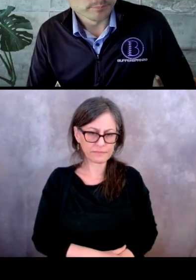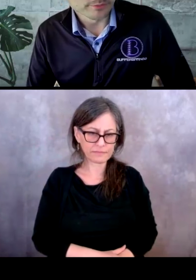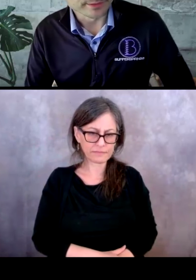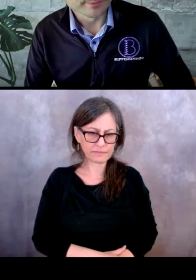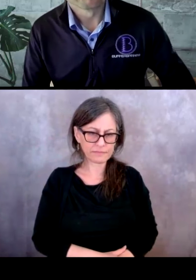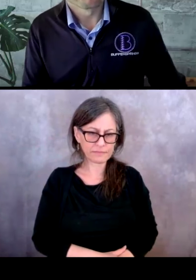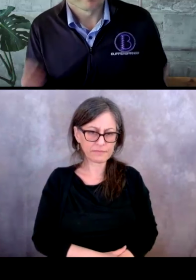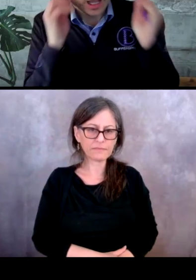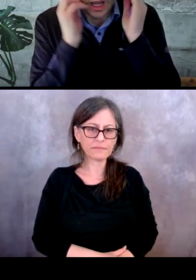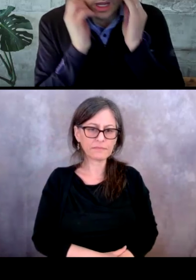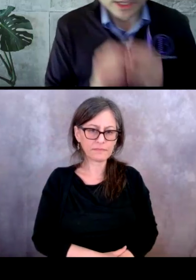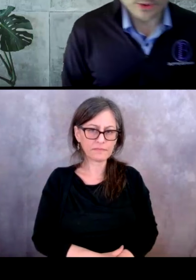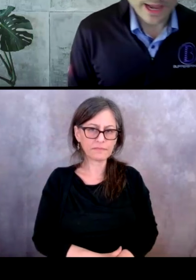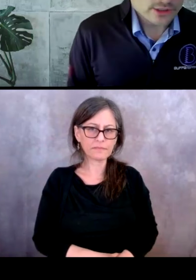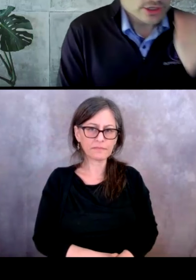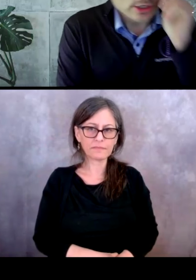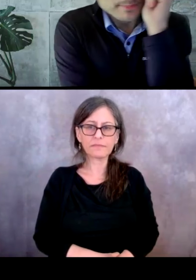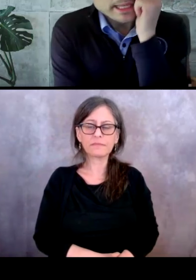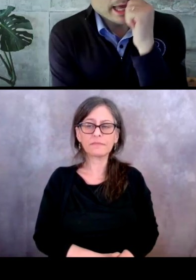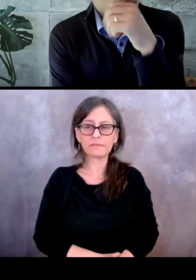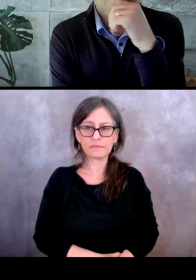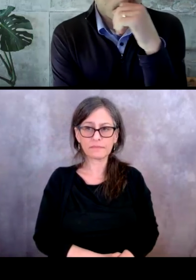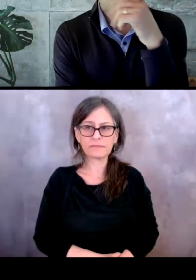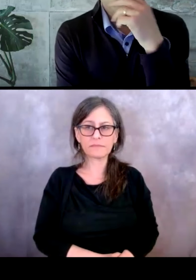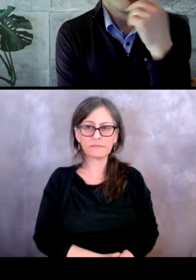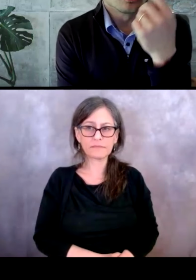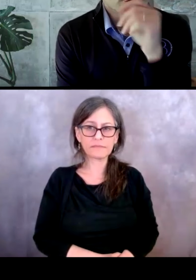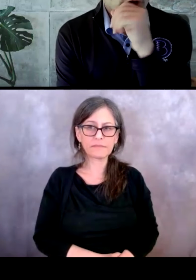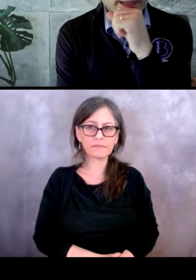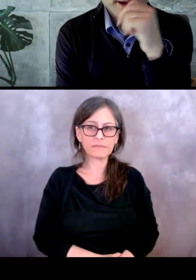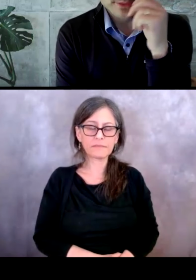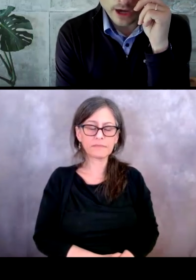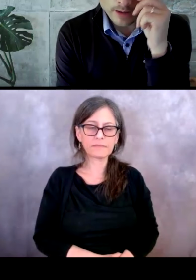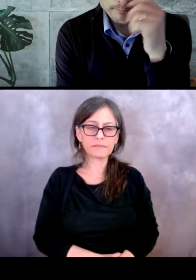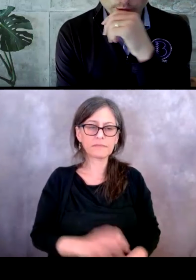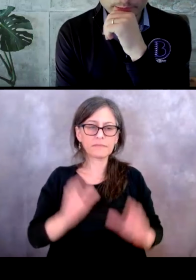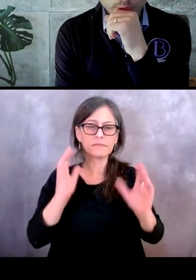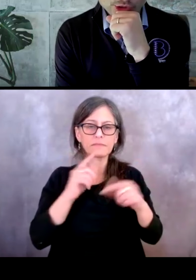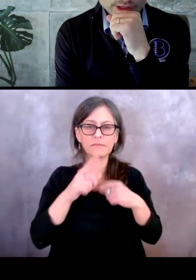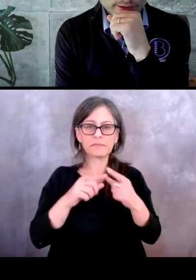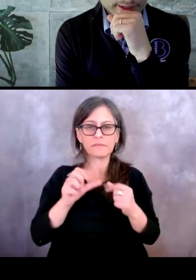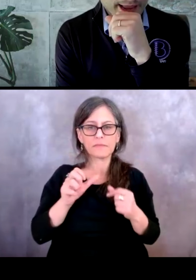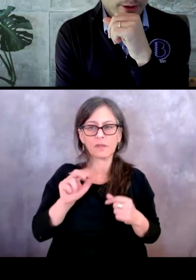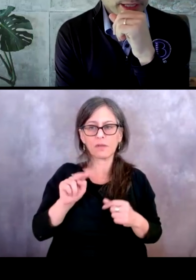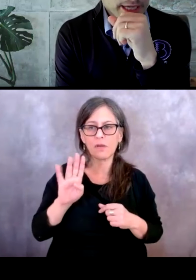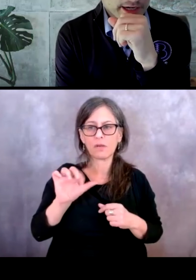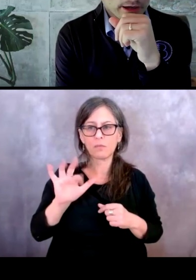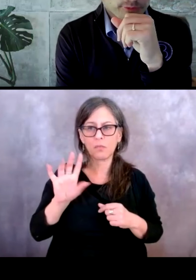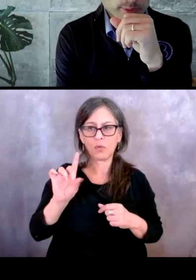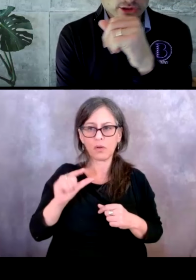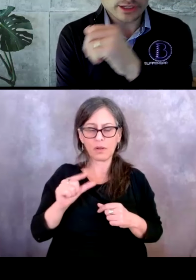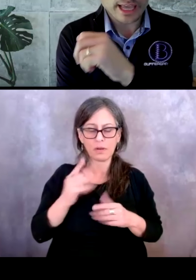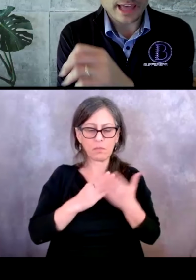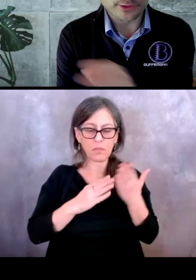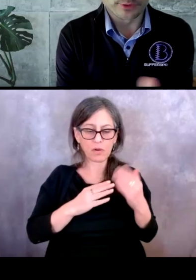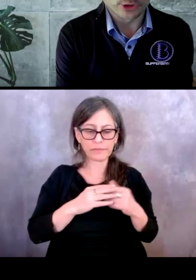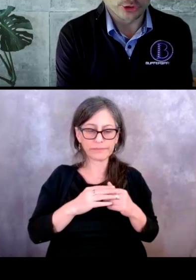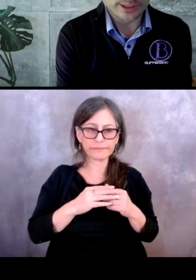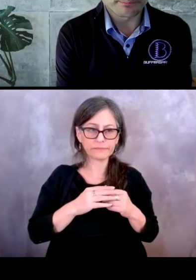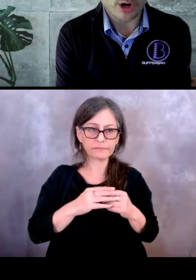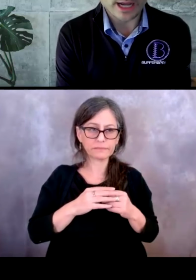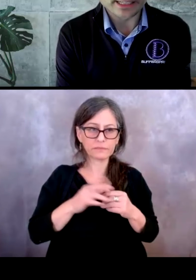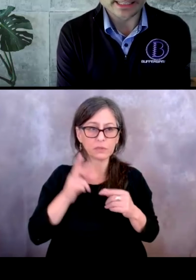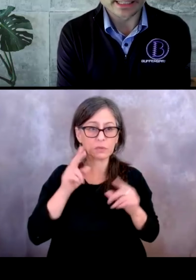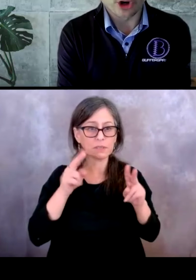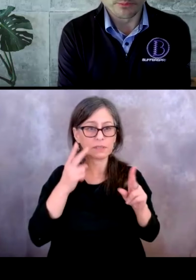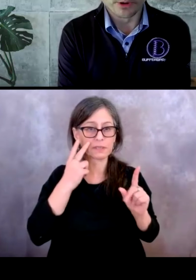Okay, perfect. So as those are coming in, talking about the onboarding portion of it. Now here, if we look at the